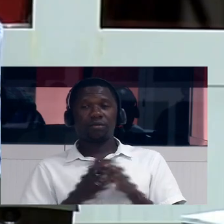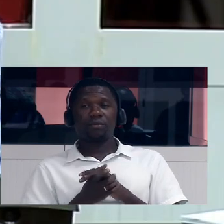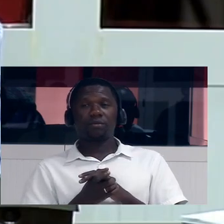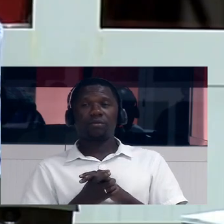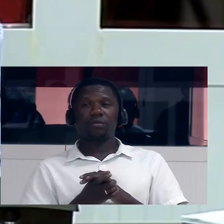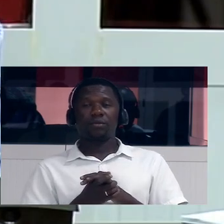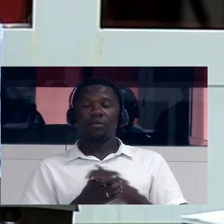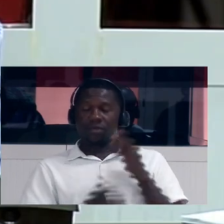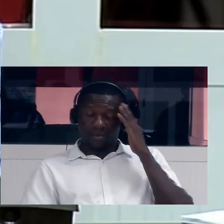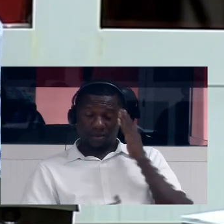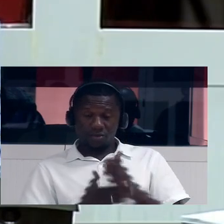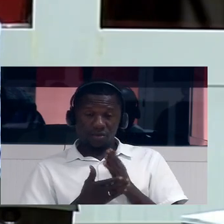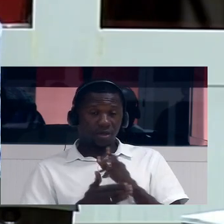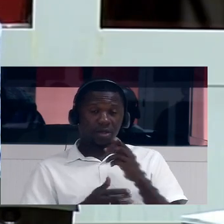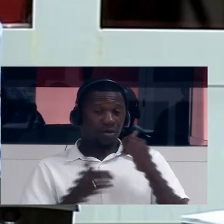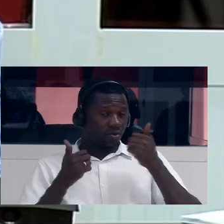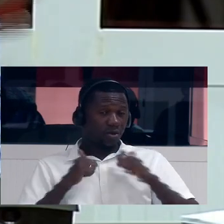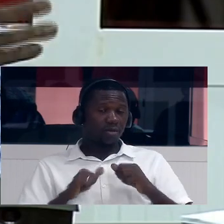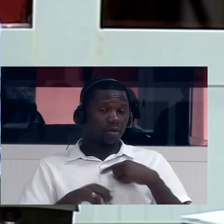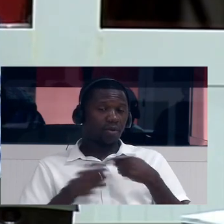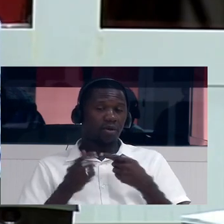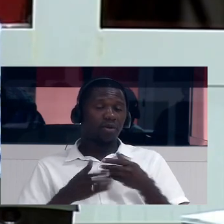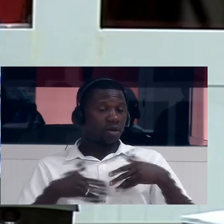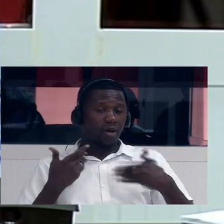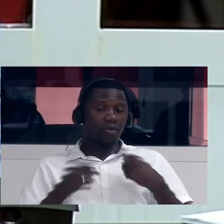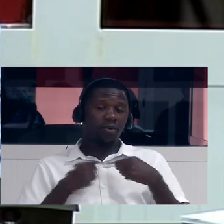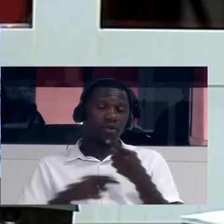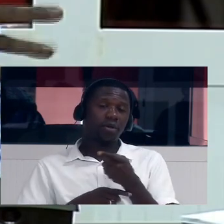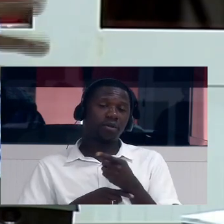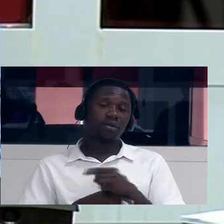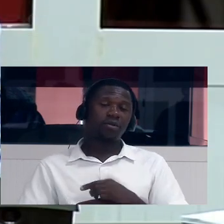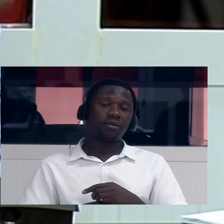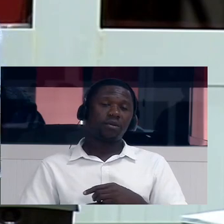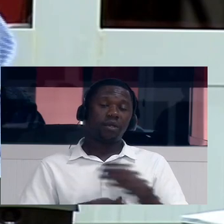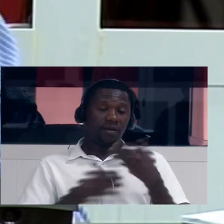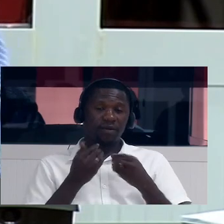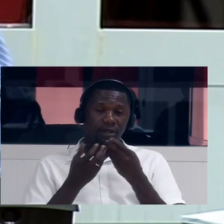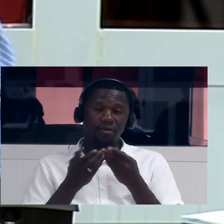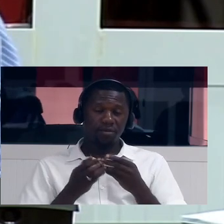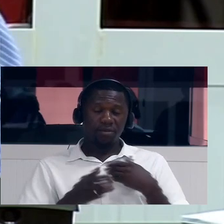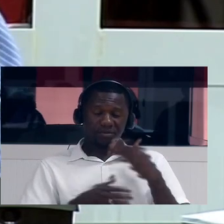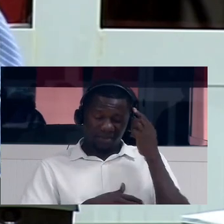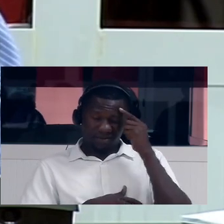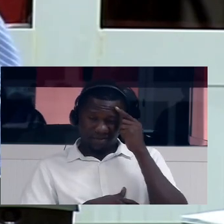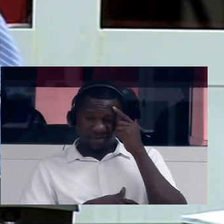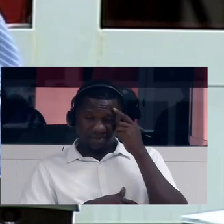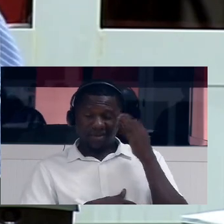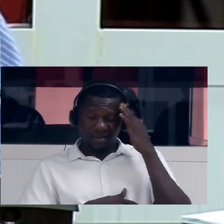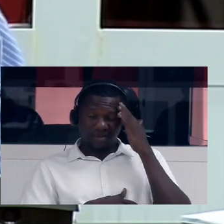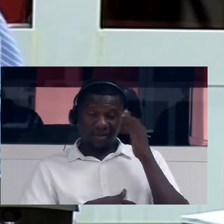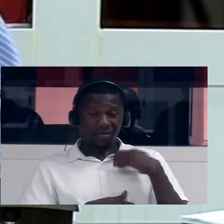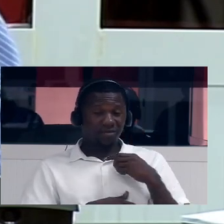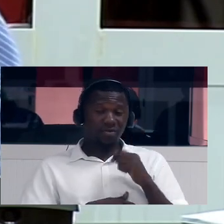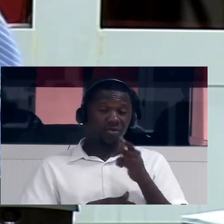didn't go down very well. He didn't say anything on those lines, but within my conscience, I thought I would have to pay for those things. And I